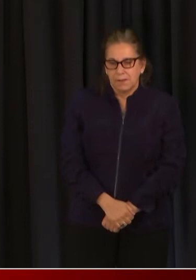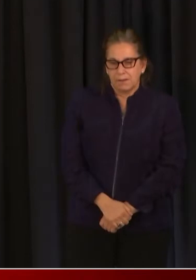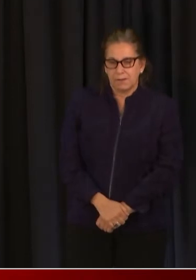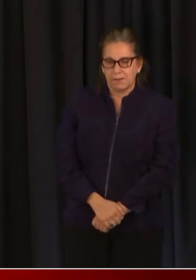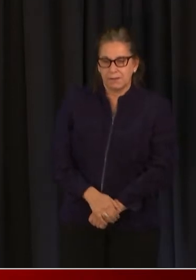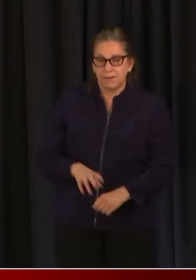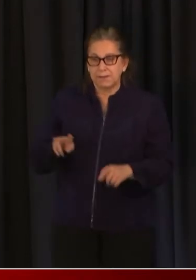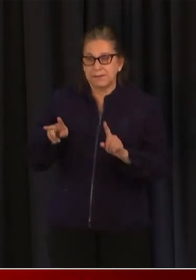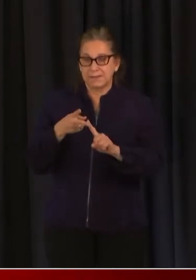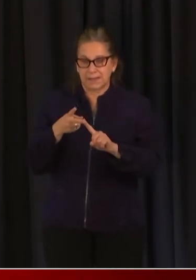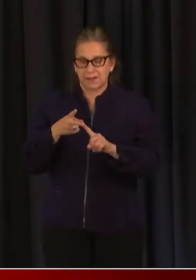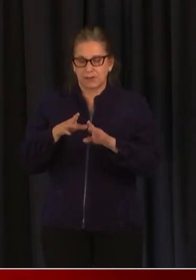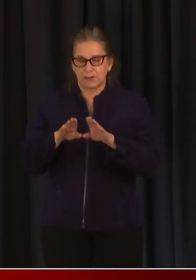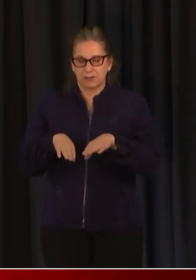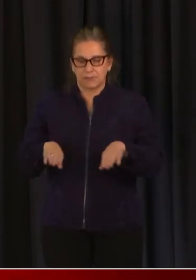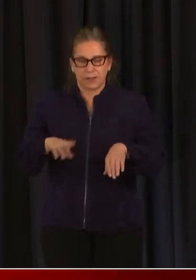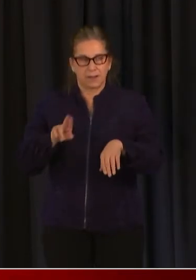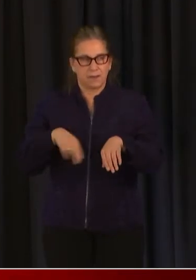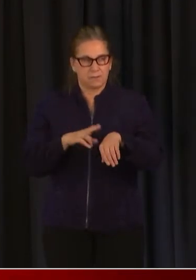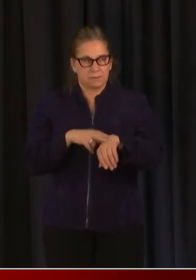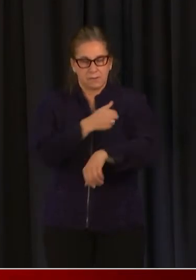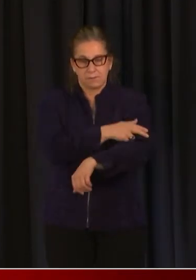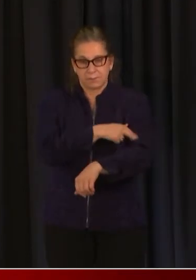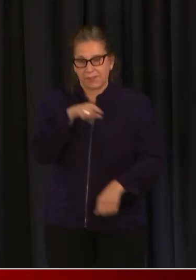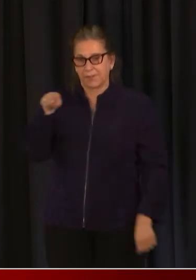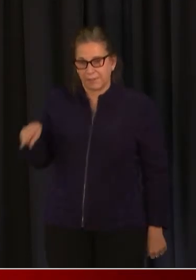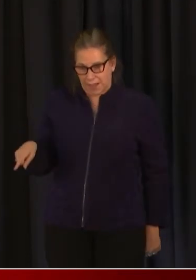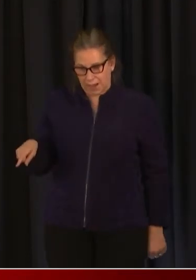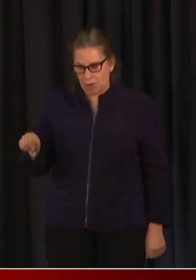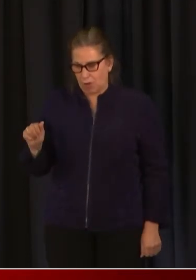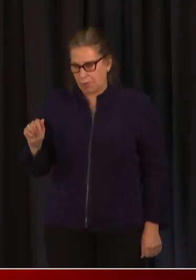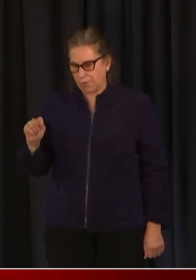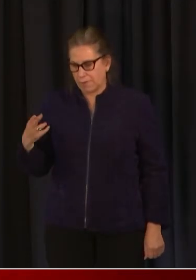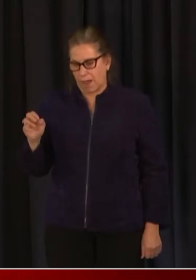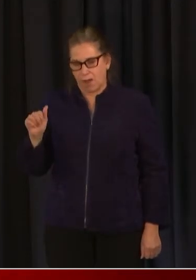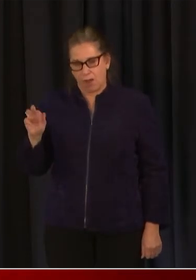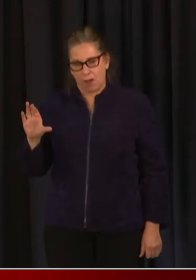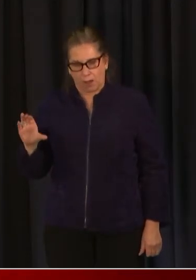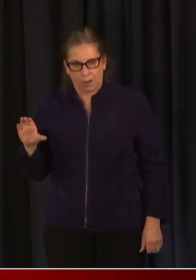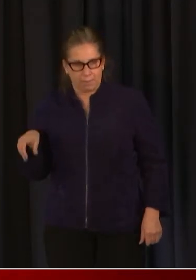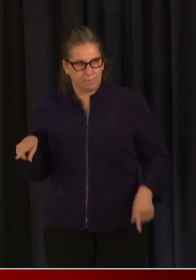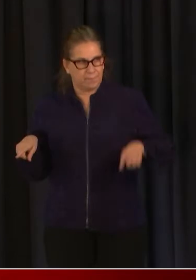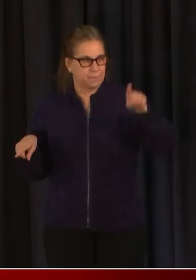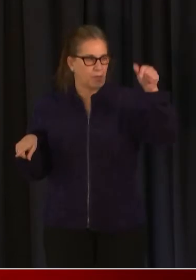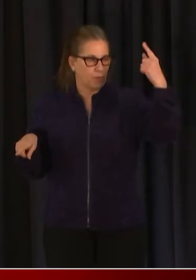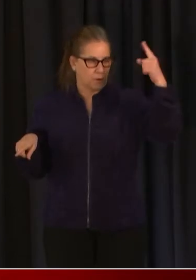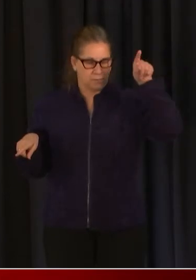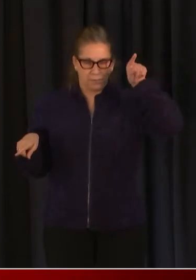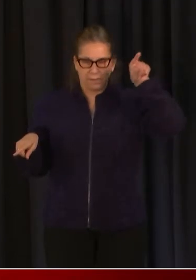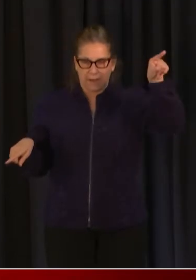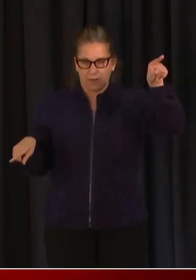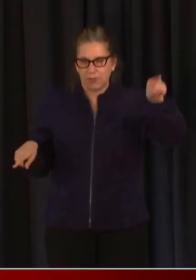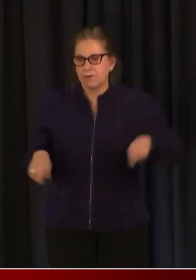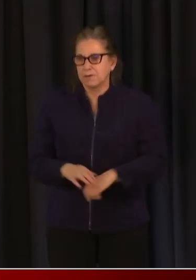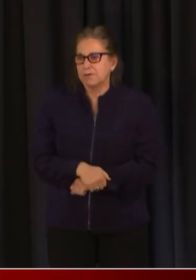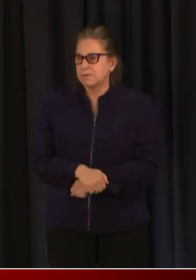to really have this conversation and get their kids vaccinated